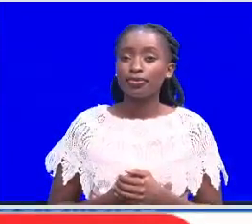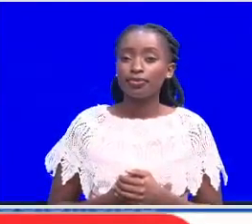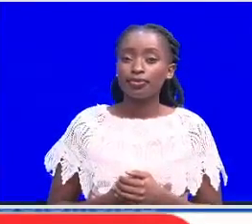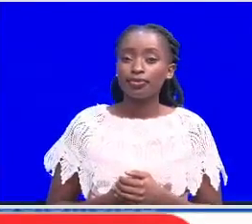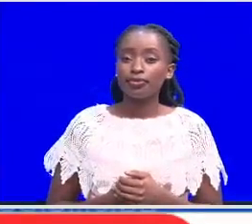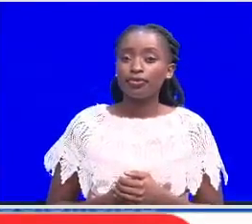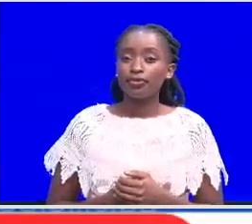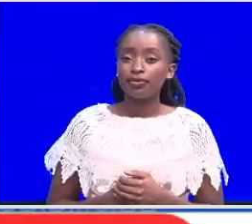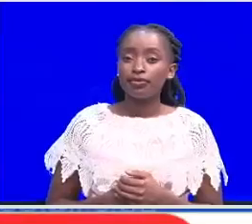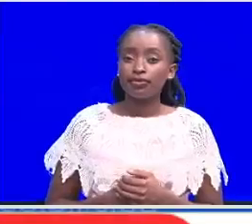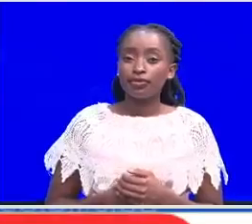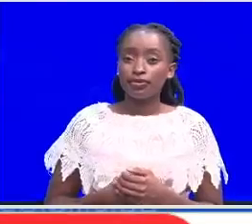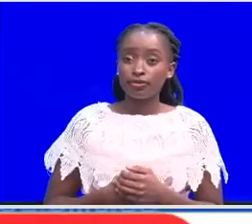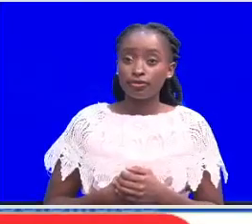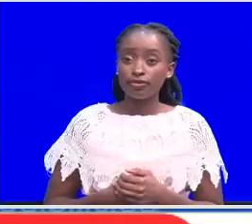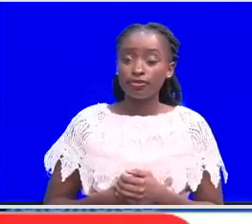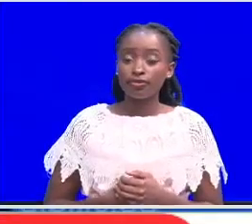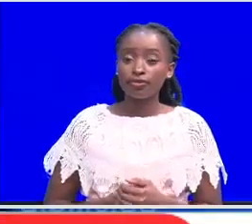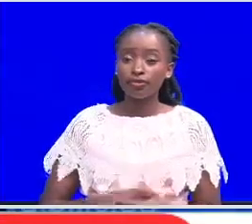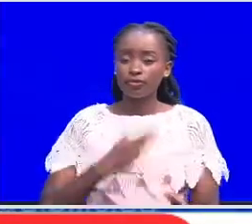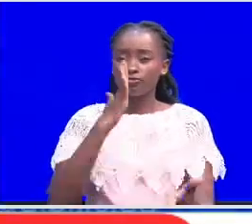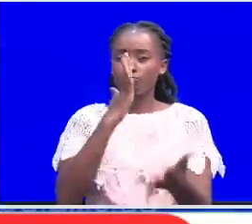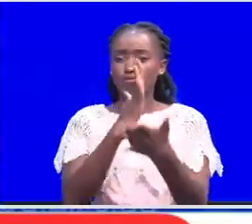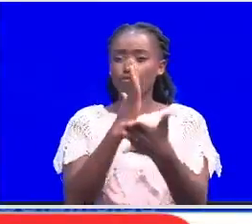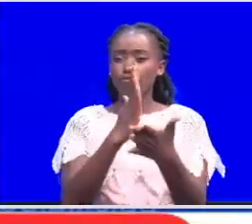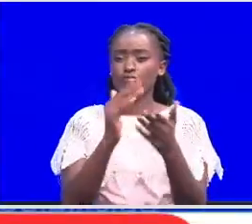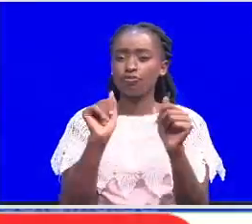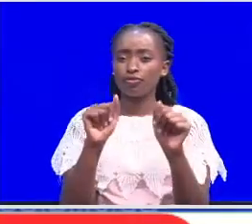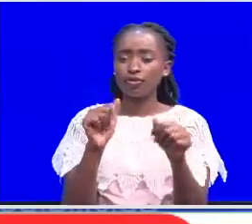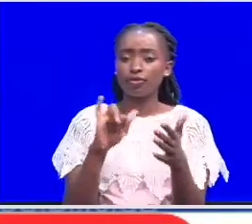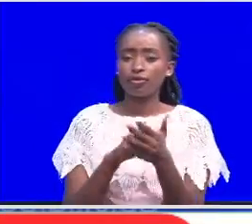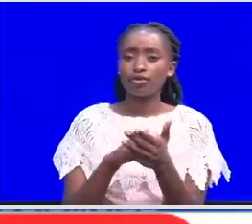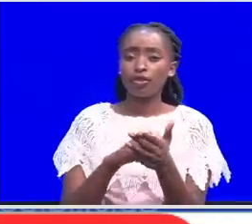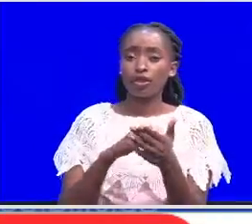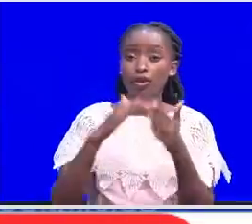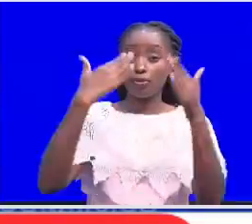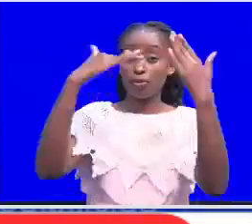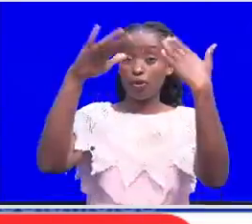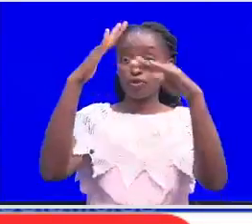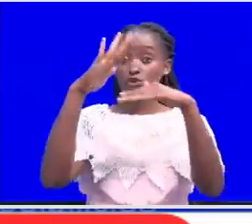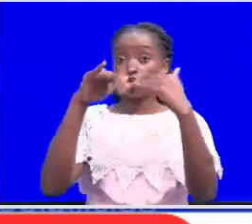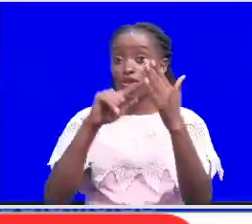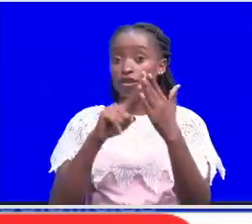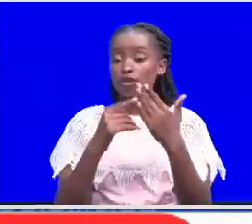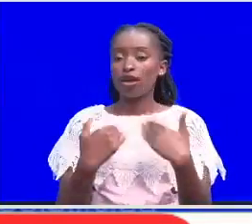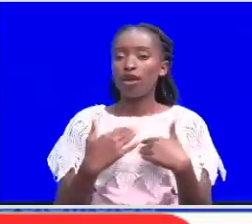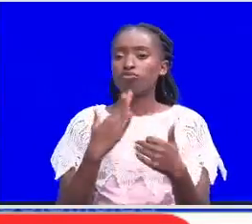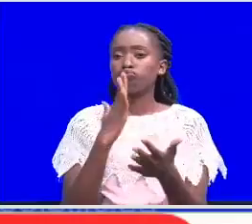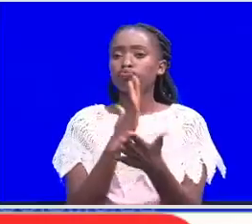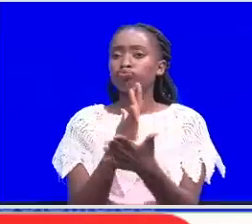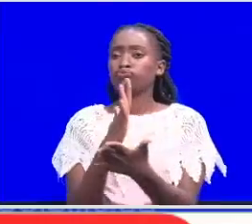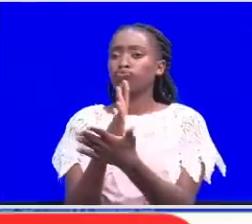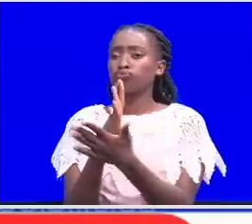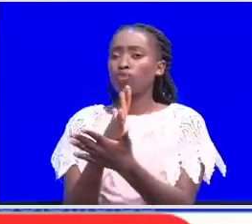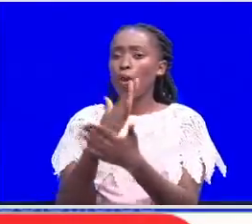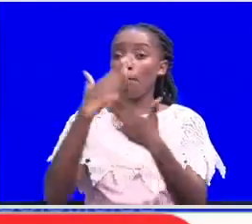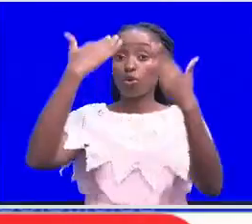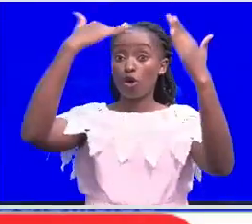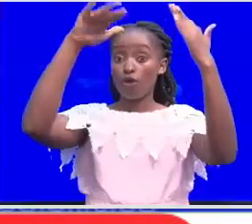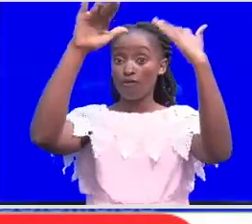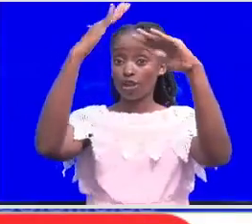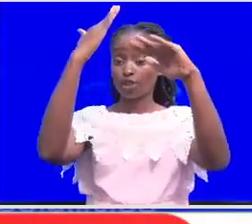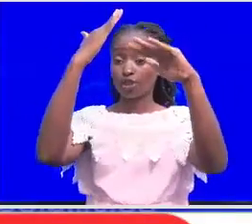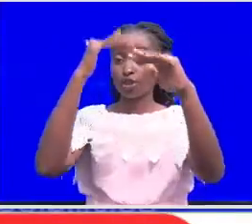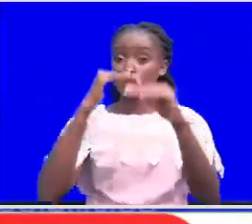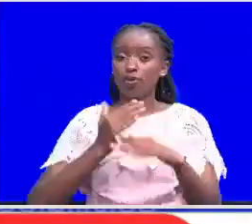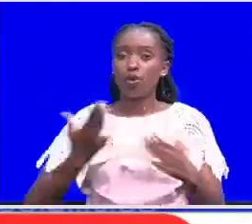I can confirm that the legal profession is a noble profession. Lawyers play a